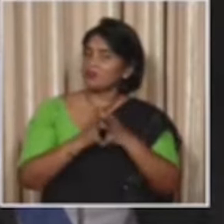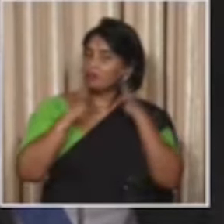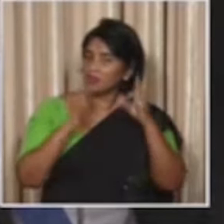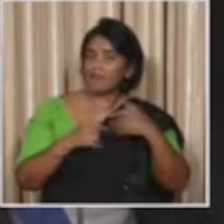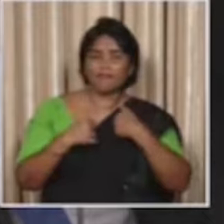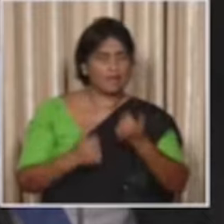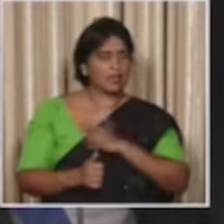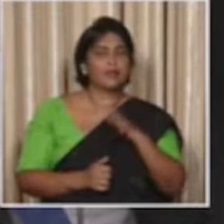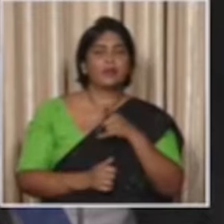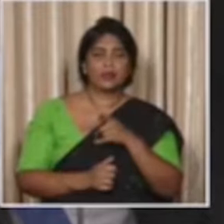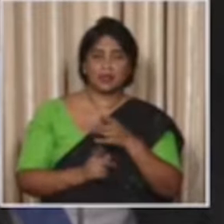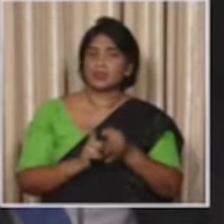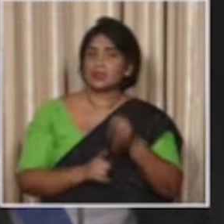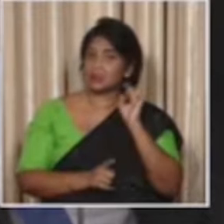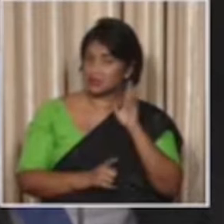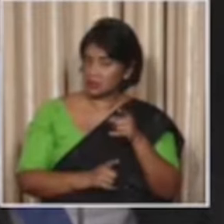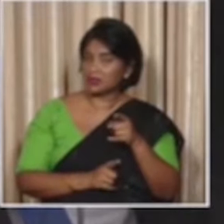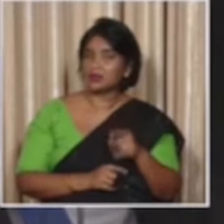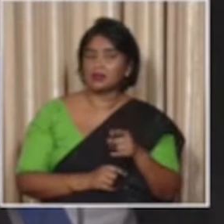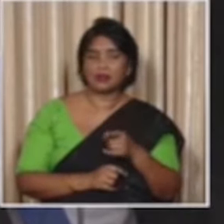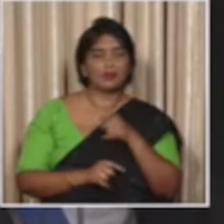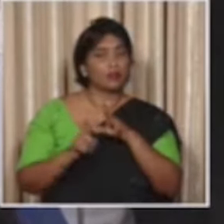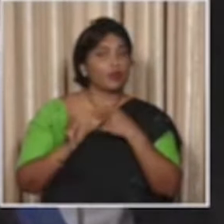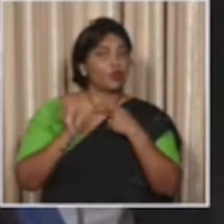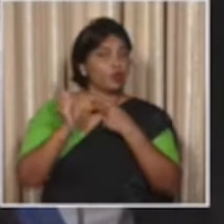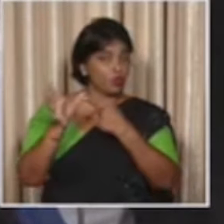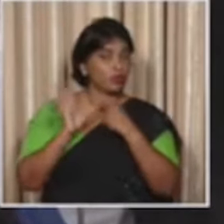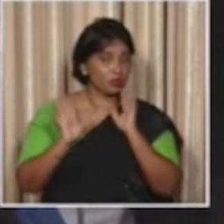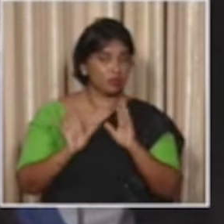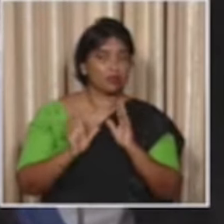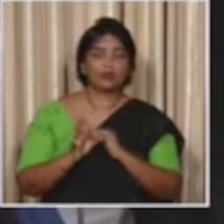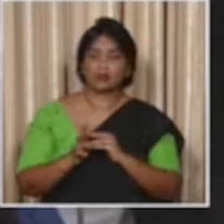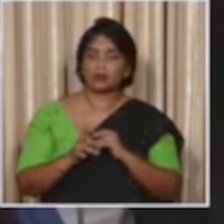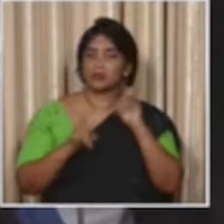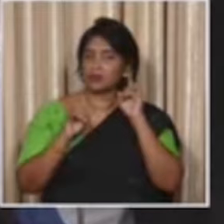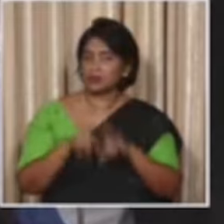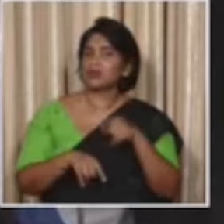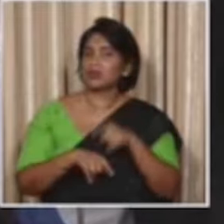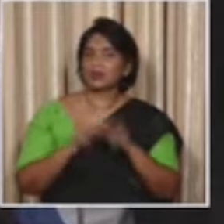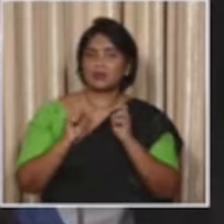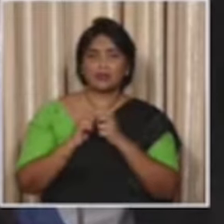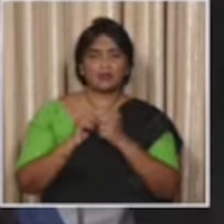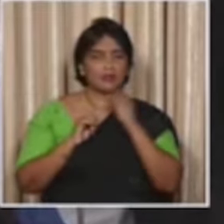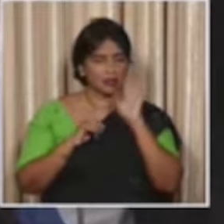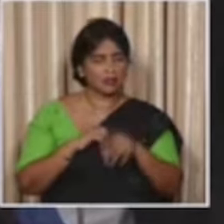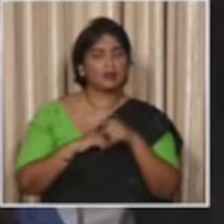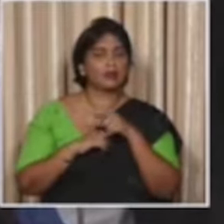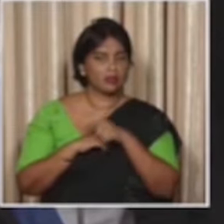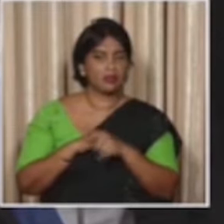You will have your time, right? But what I'm saying is, I'm calling into question your justification and